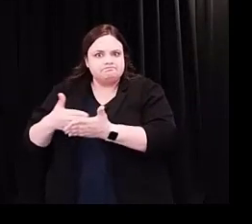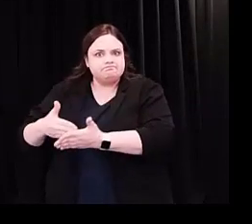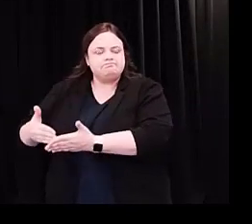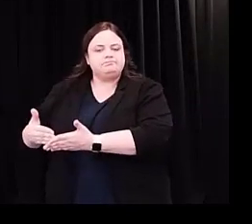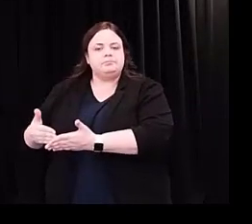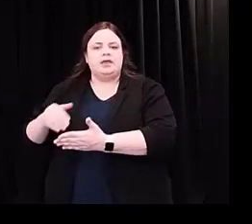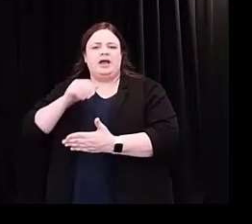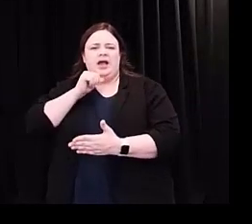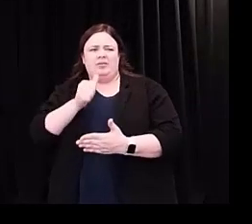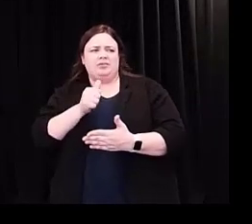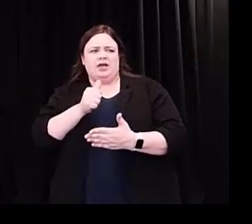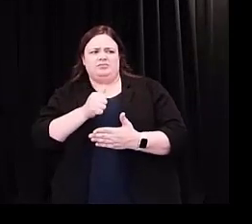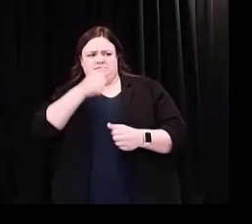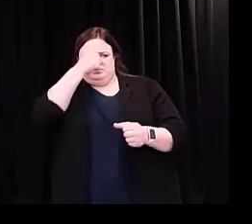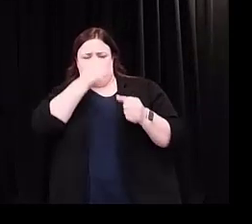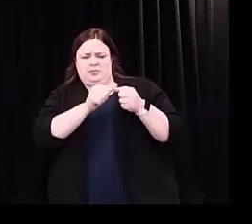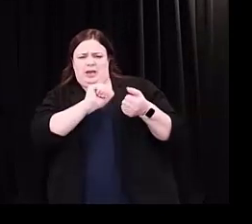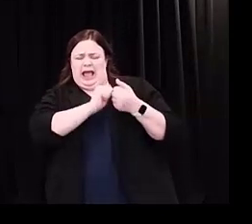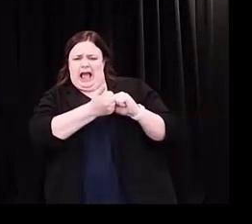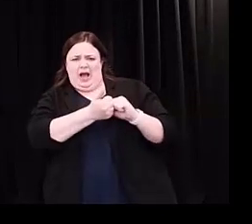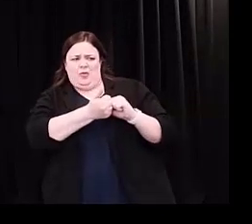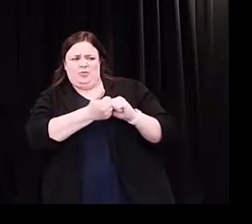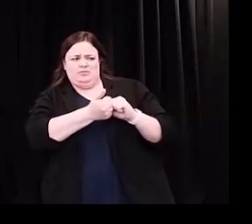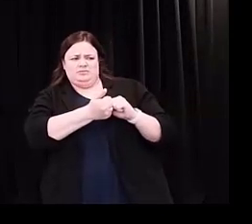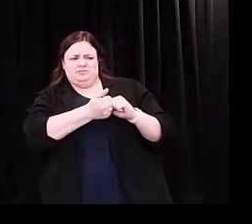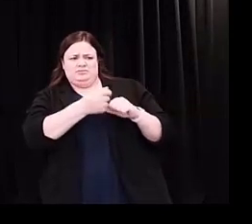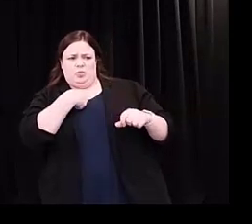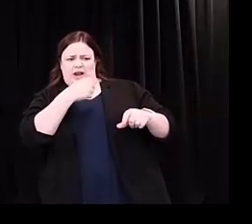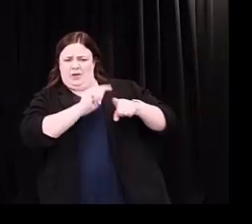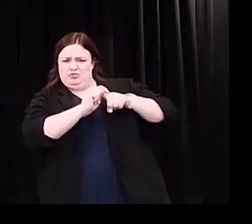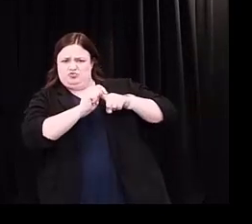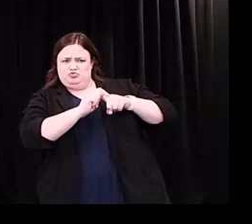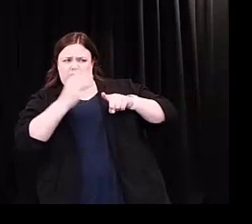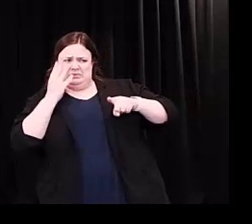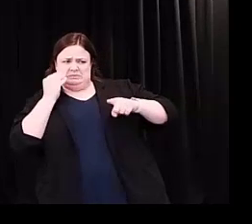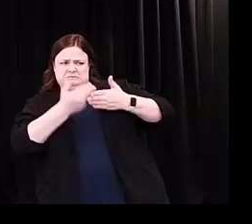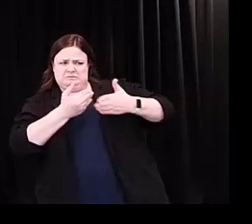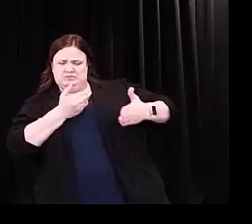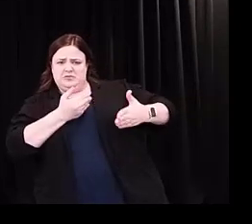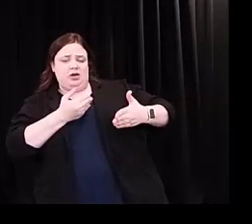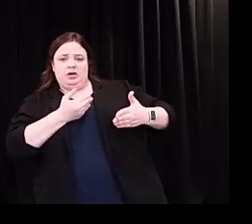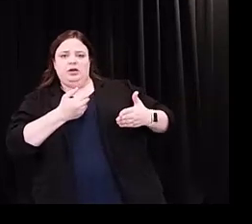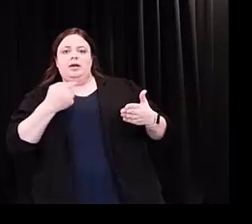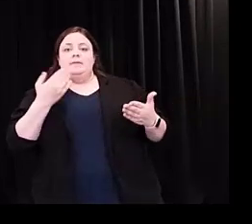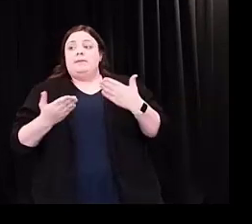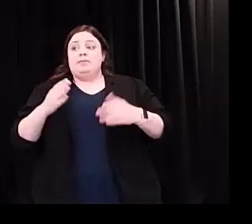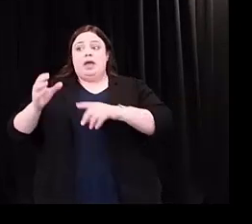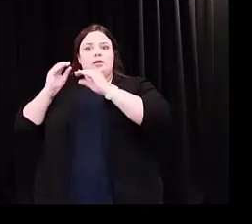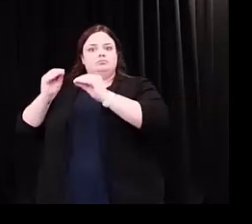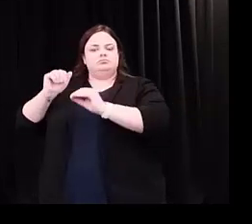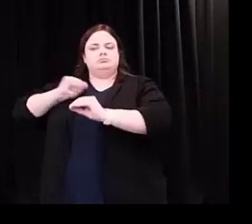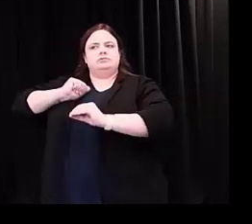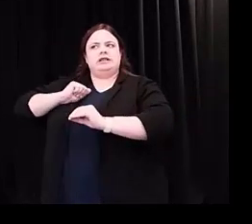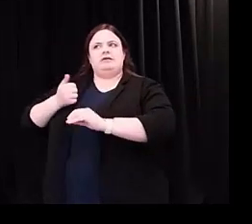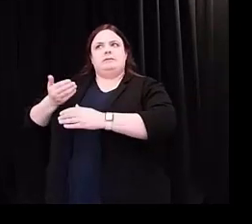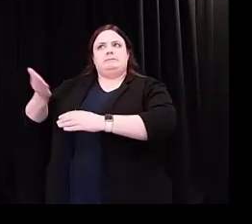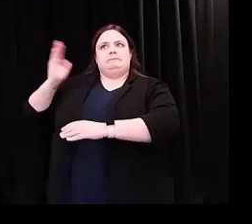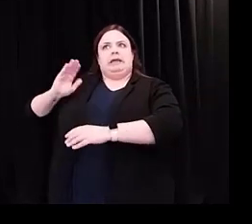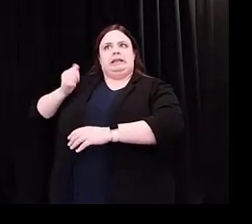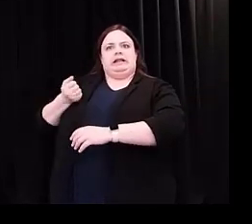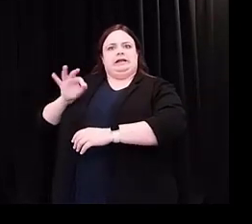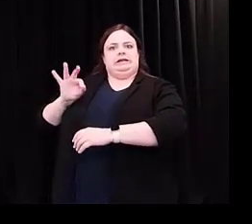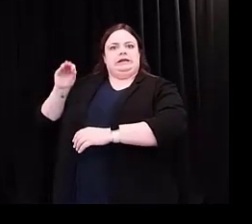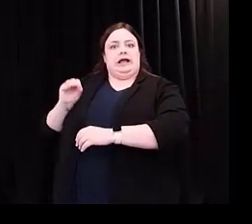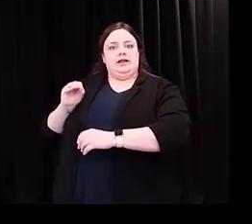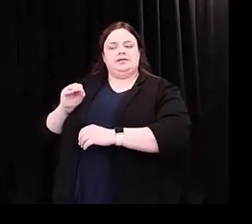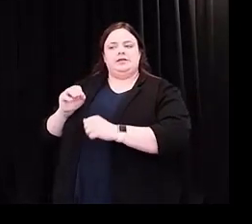official Microsoft Word training. I probably did, but I think I taught myself. And maybe I taught myself back in the 90s, and then I just